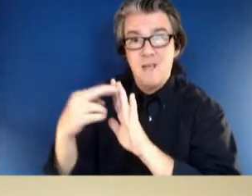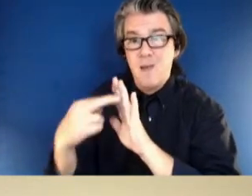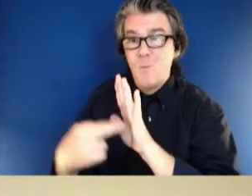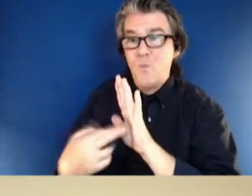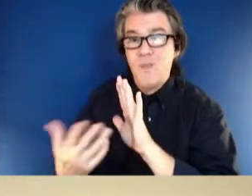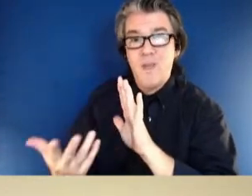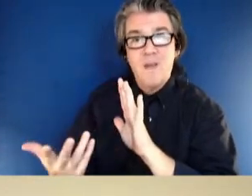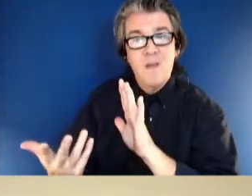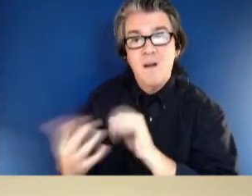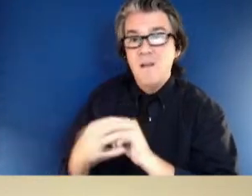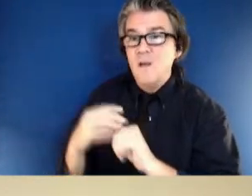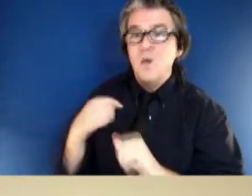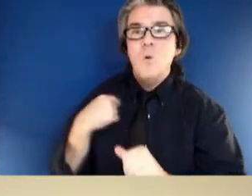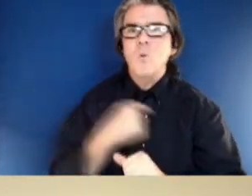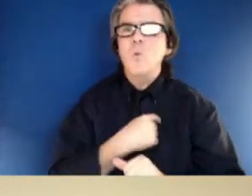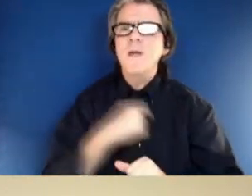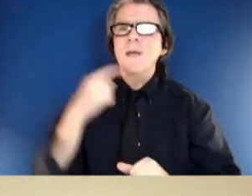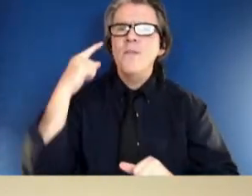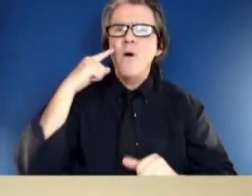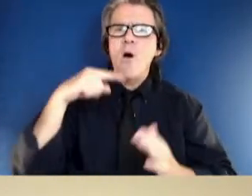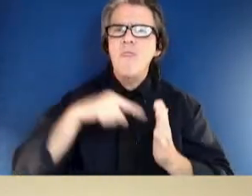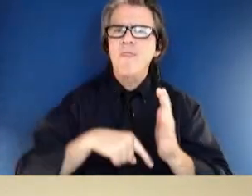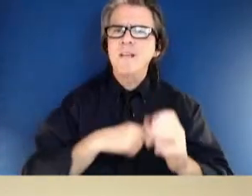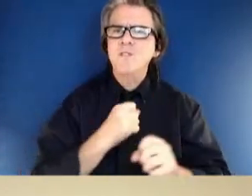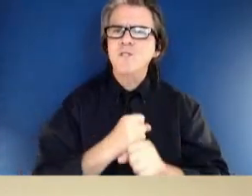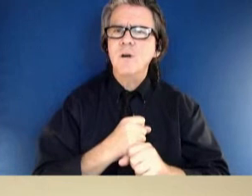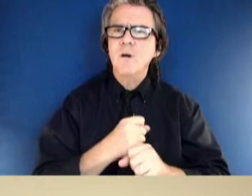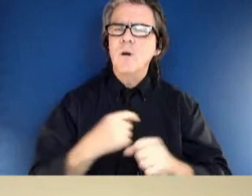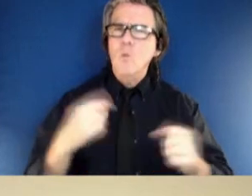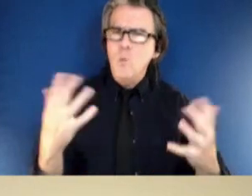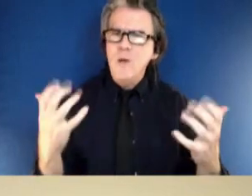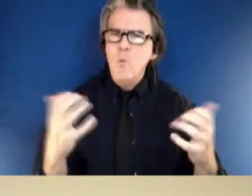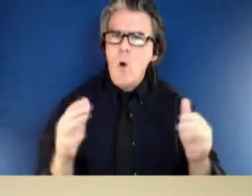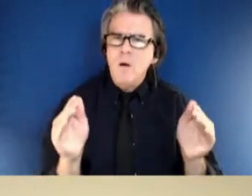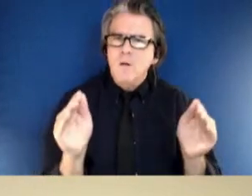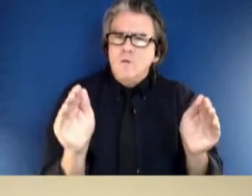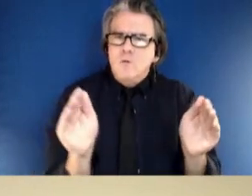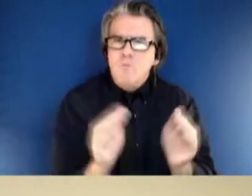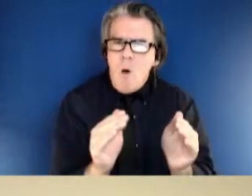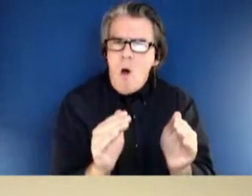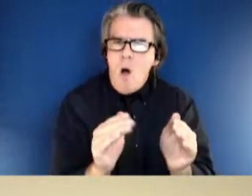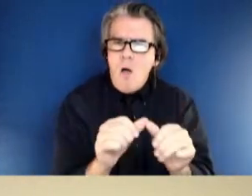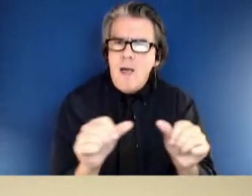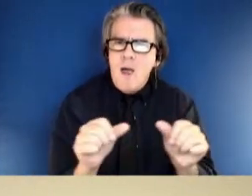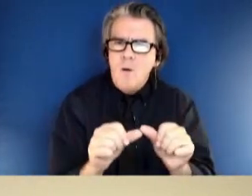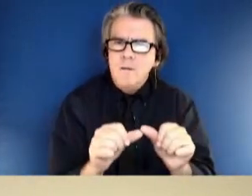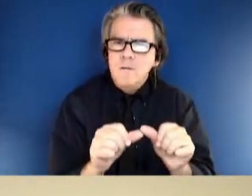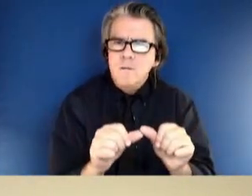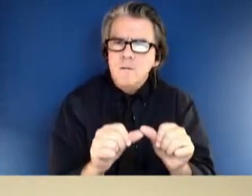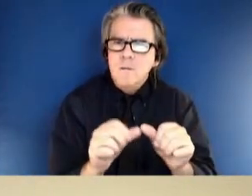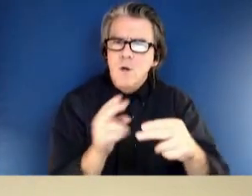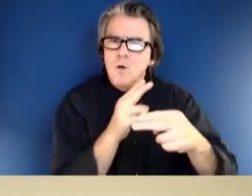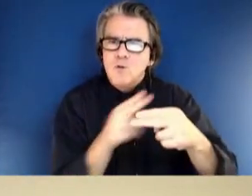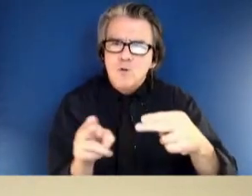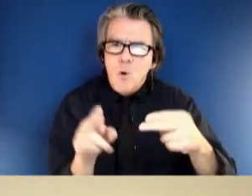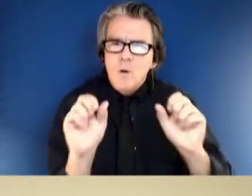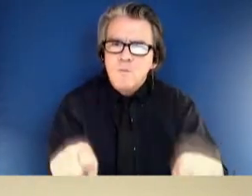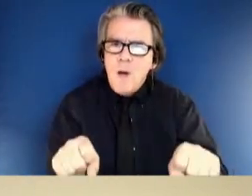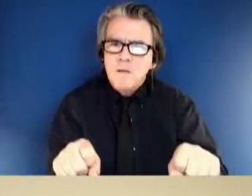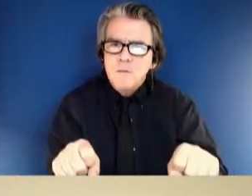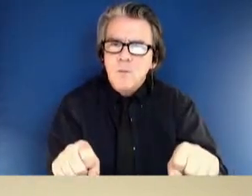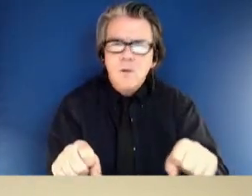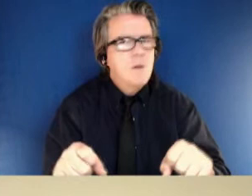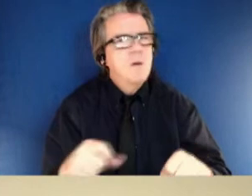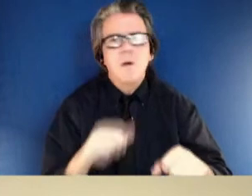years. Our intent this year was to make them as small as we can, make them as short as possible, and make them as smart for